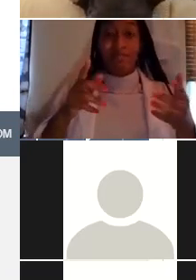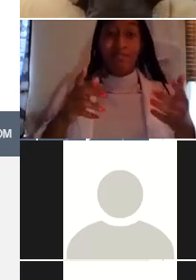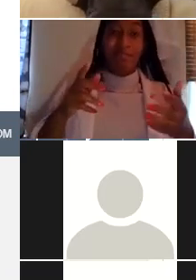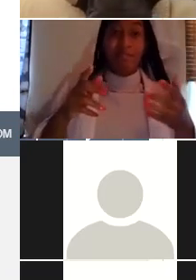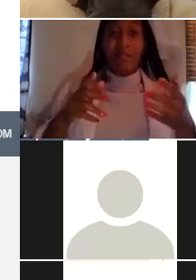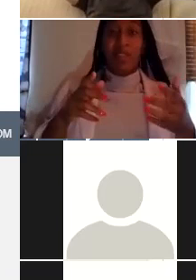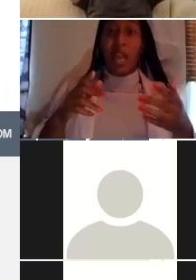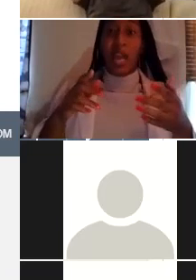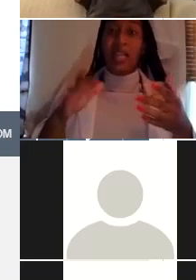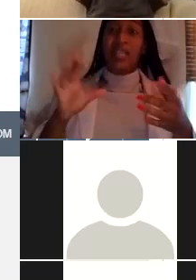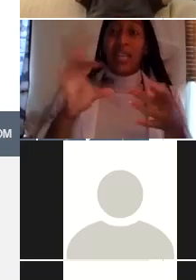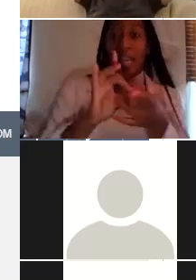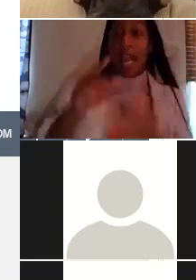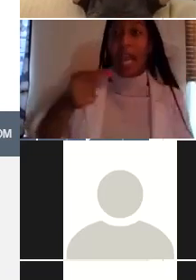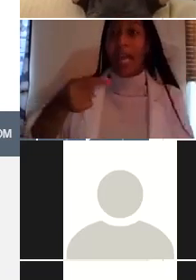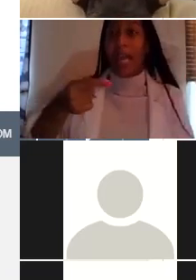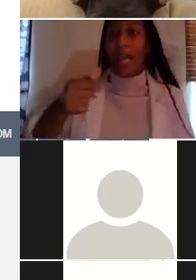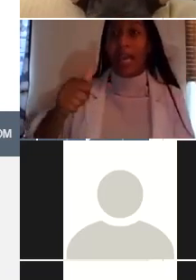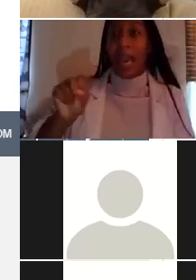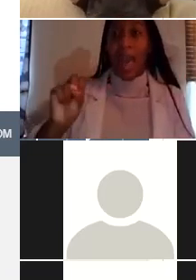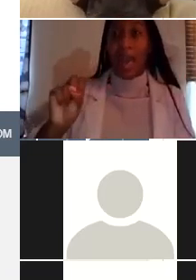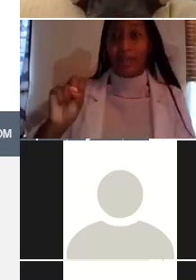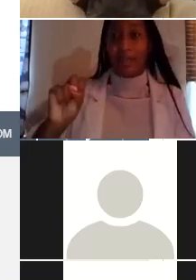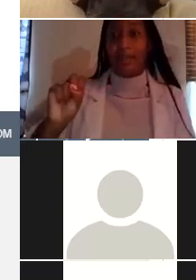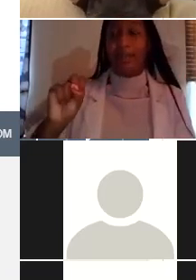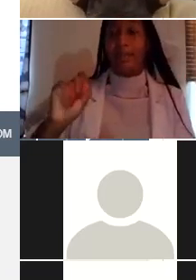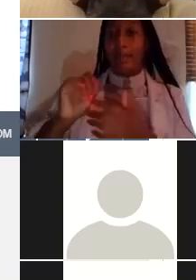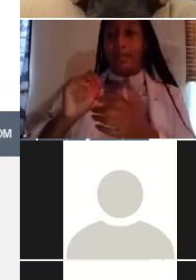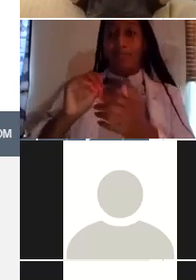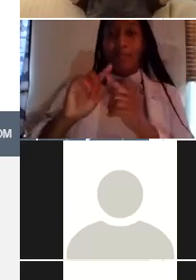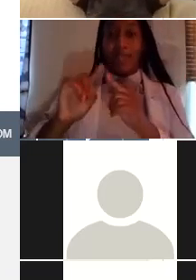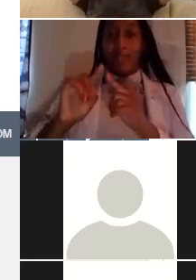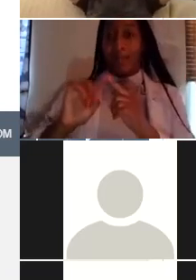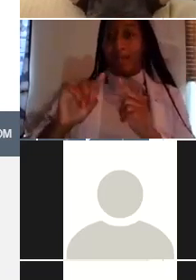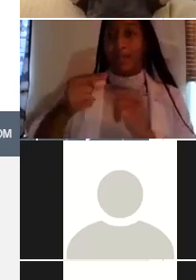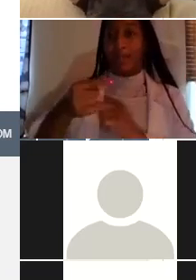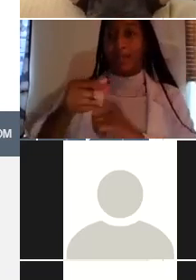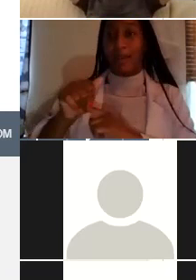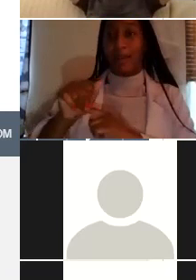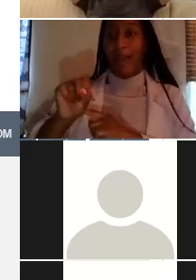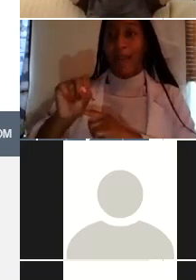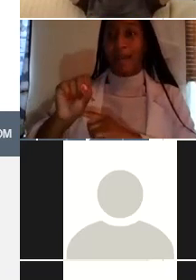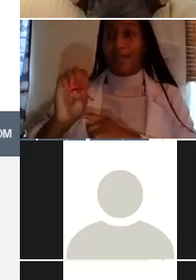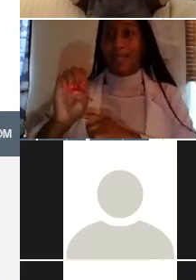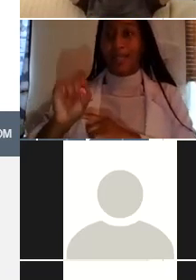gases, right? The behavior of gases. In fact, this has a